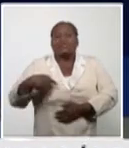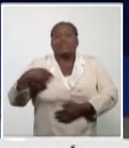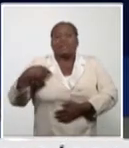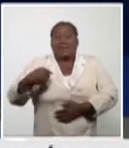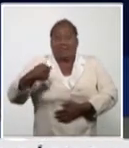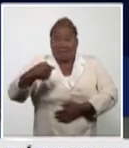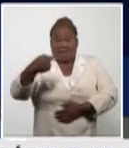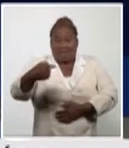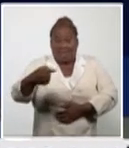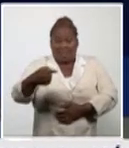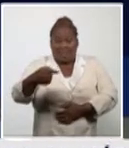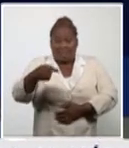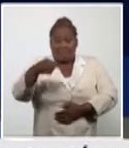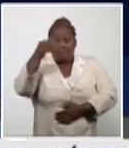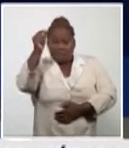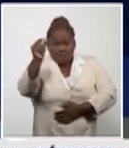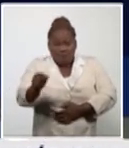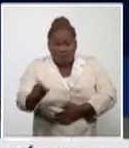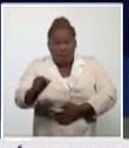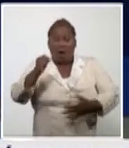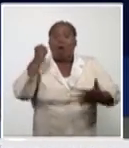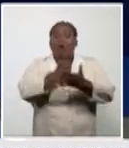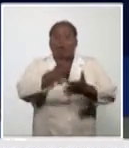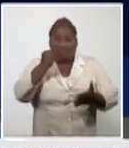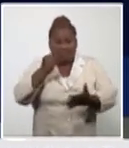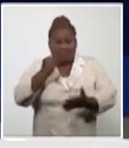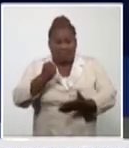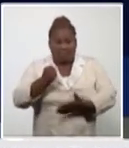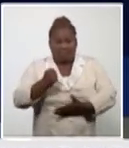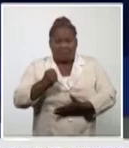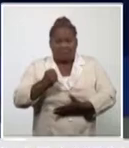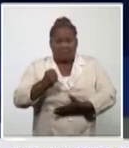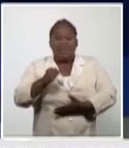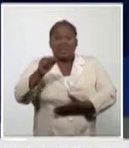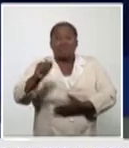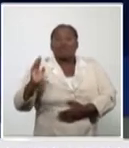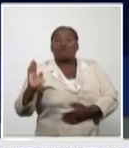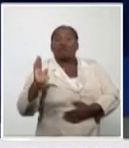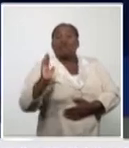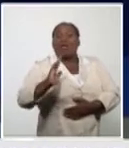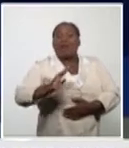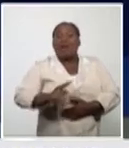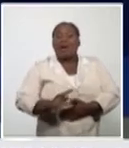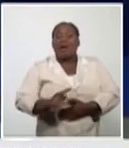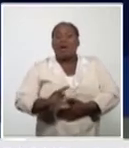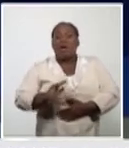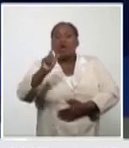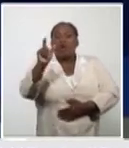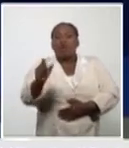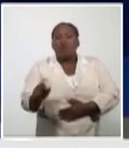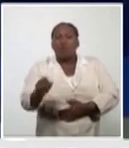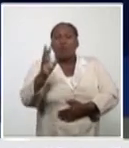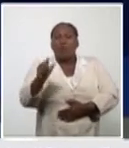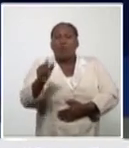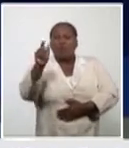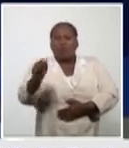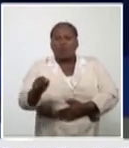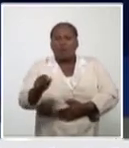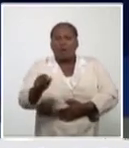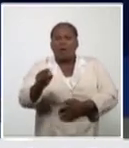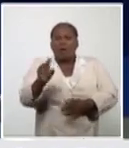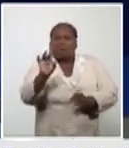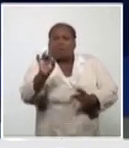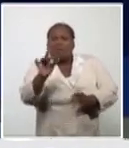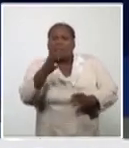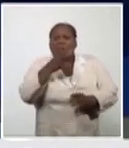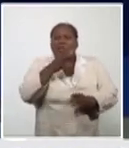We explain that every confirmed case generates a group of suspected cases, people who were in contact with that